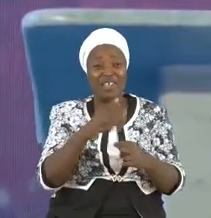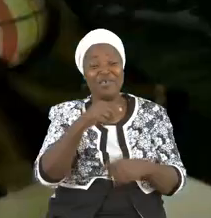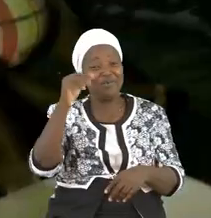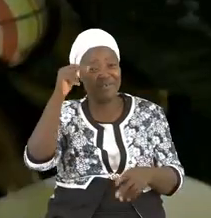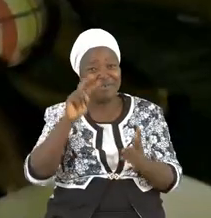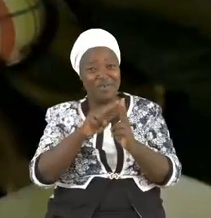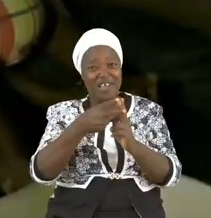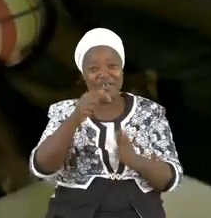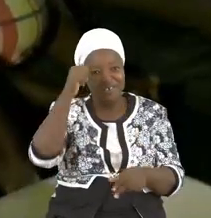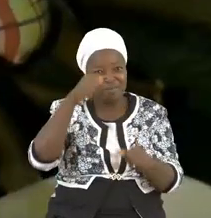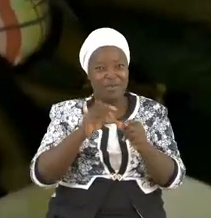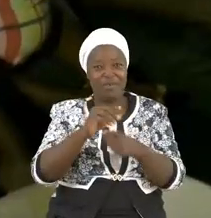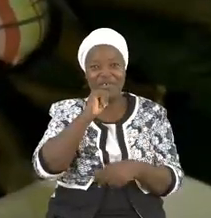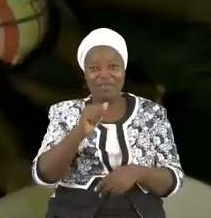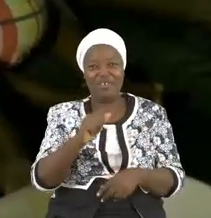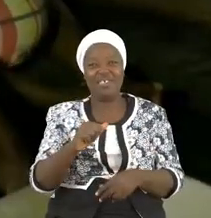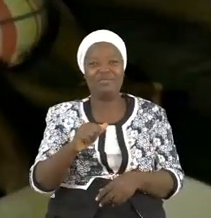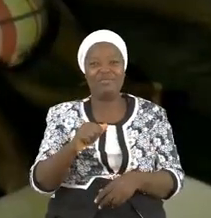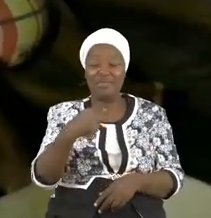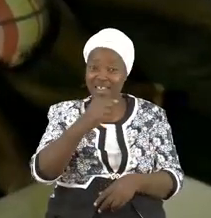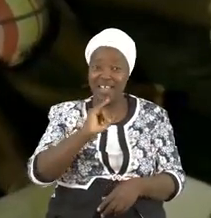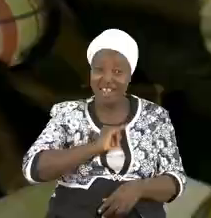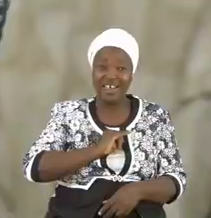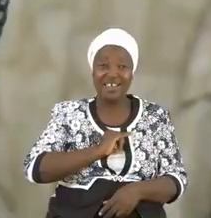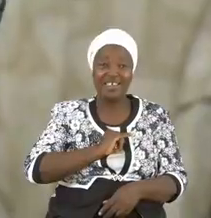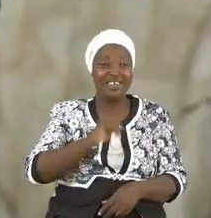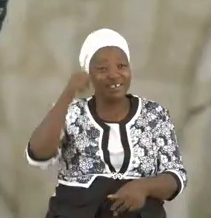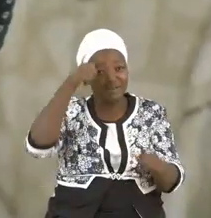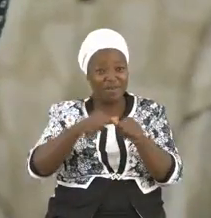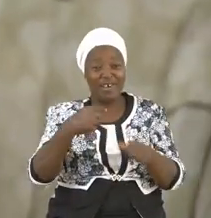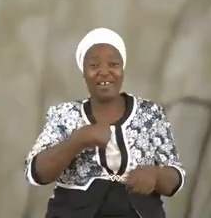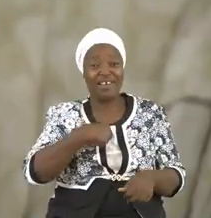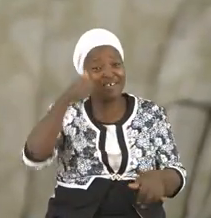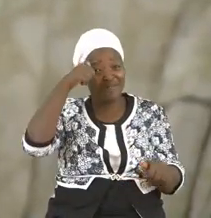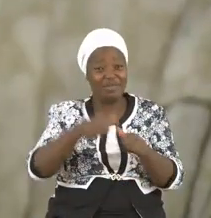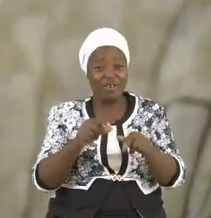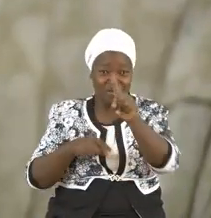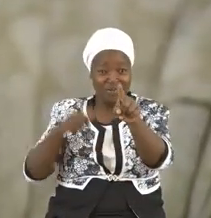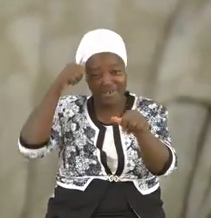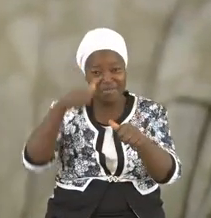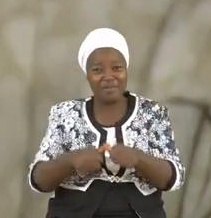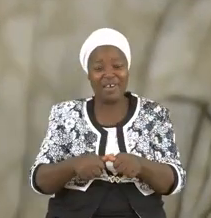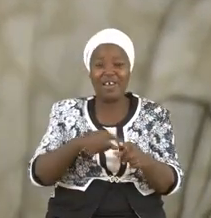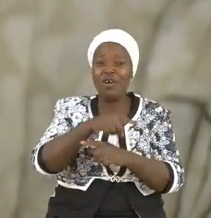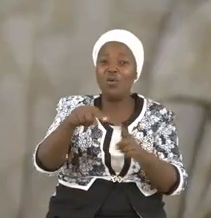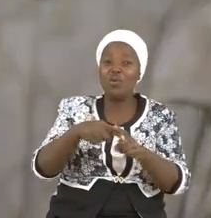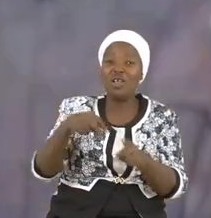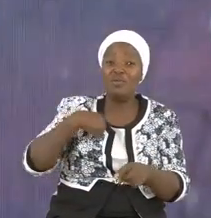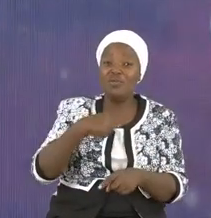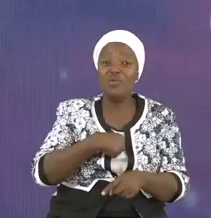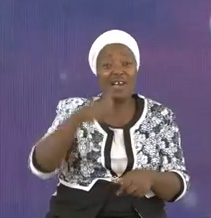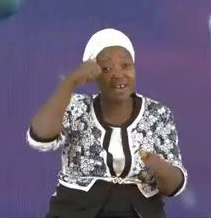remember. Yes. You remember, I remember. Yes. When we remember the same